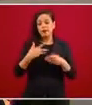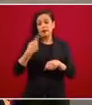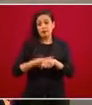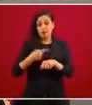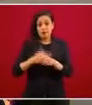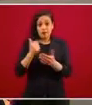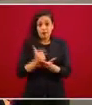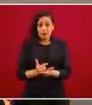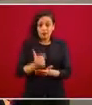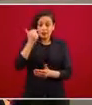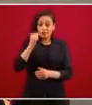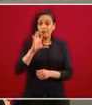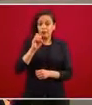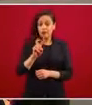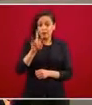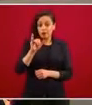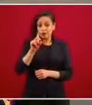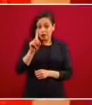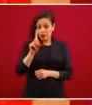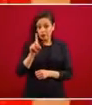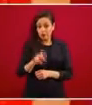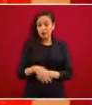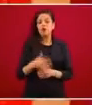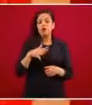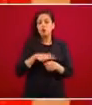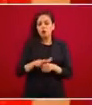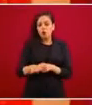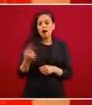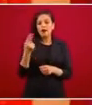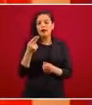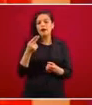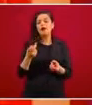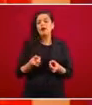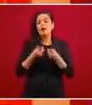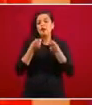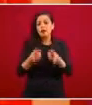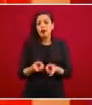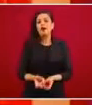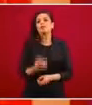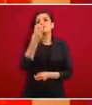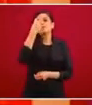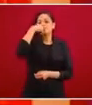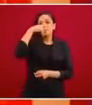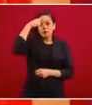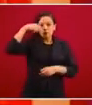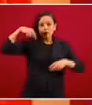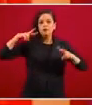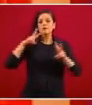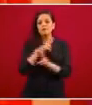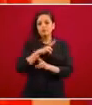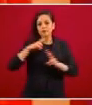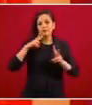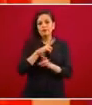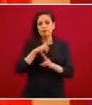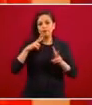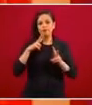to people that have the severe version of COVID needing a